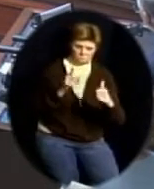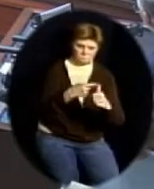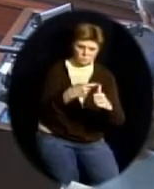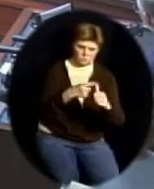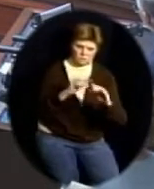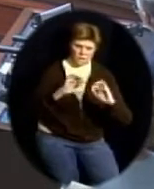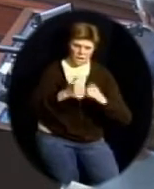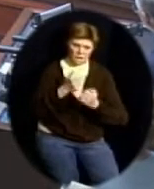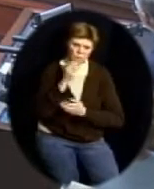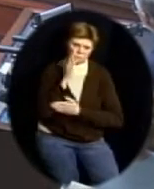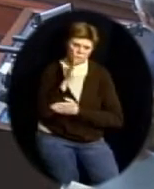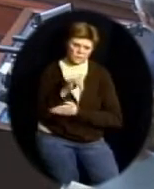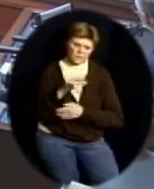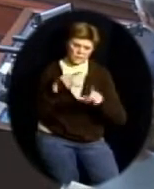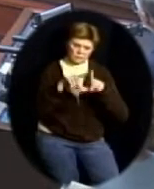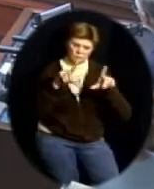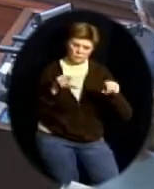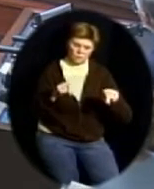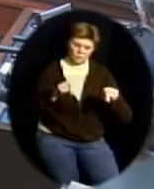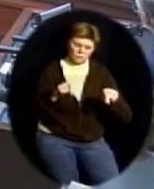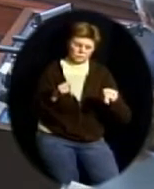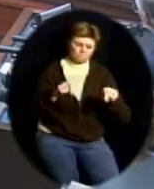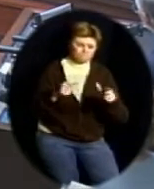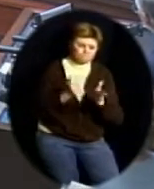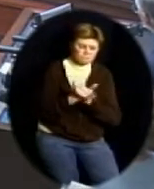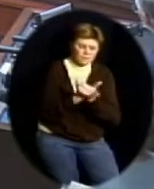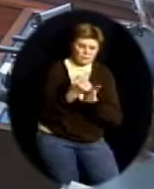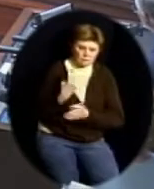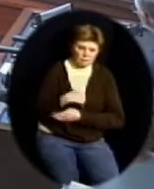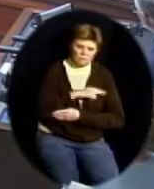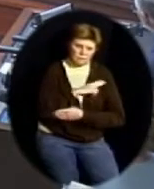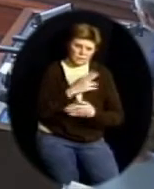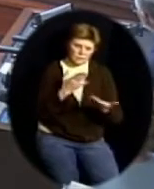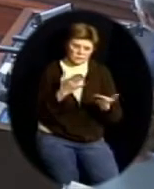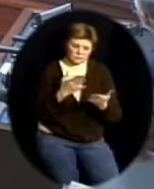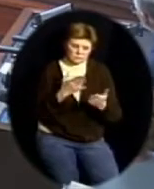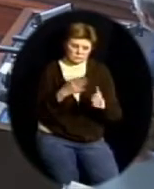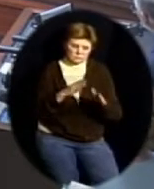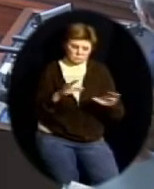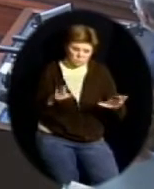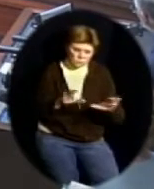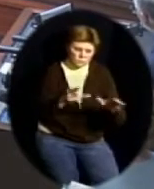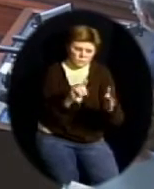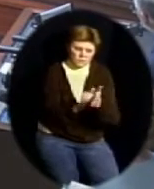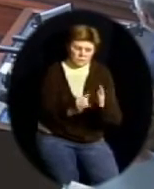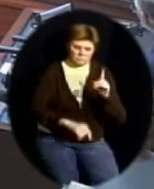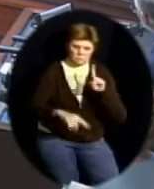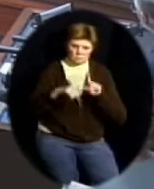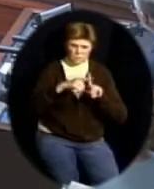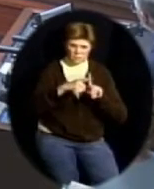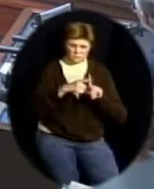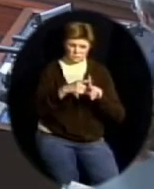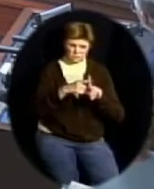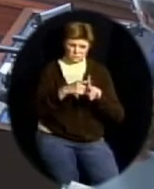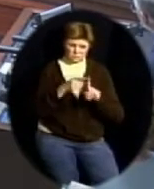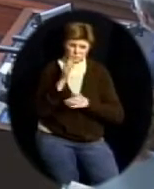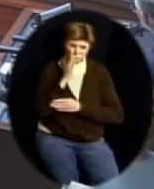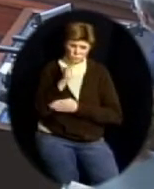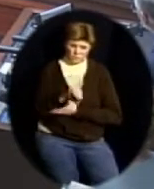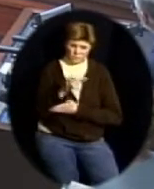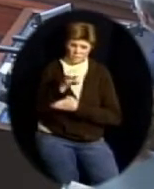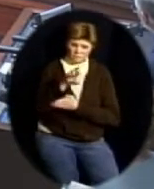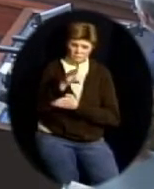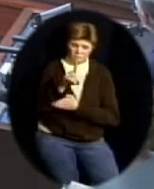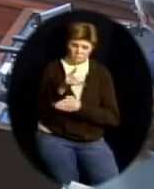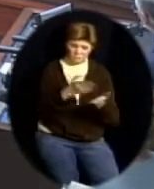how we're planning on getting there, and some kind of time frame, what our expectations are in like digital classrooms.